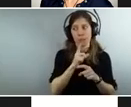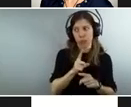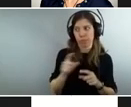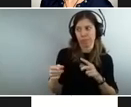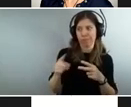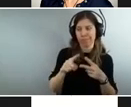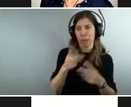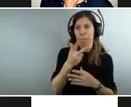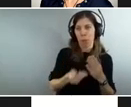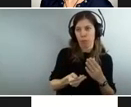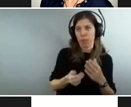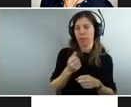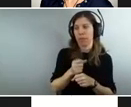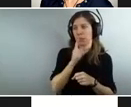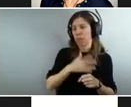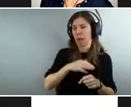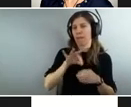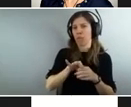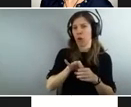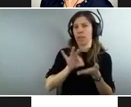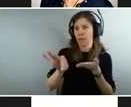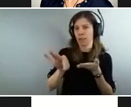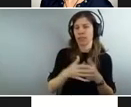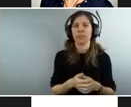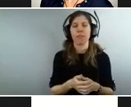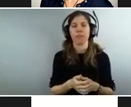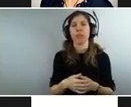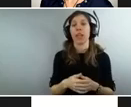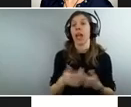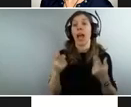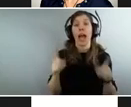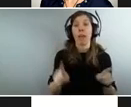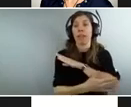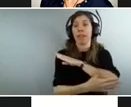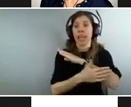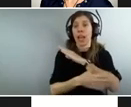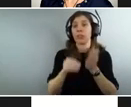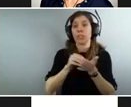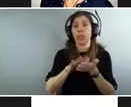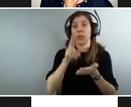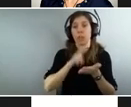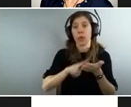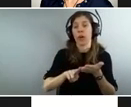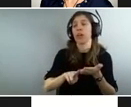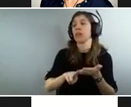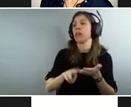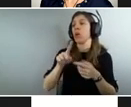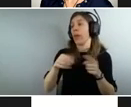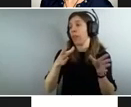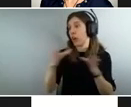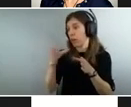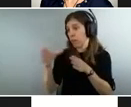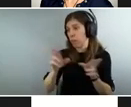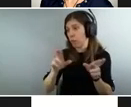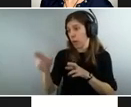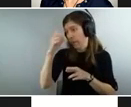vote counts. And I actually get a notice from the county recorder when they're preparing my ballot. I get a notice when